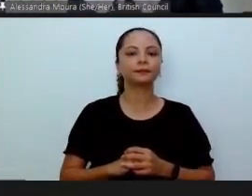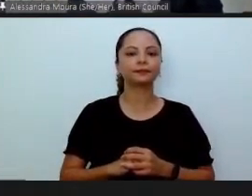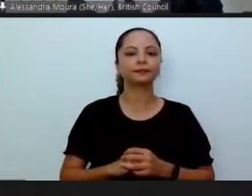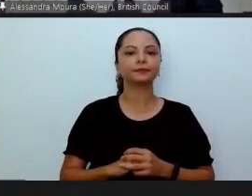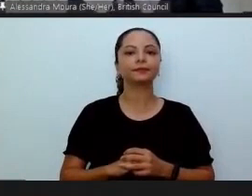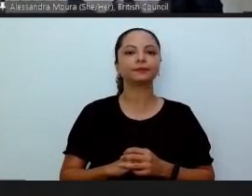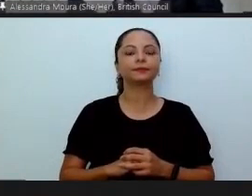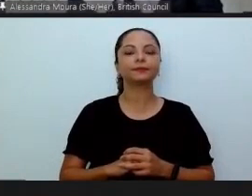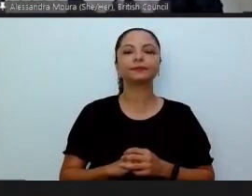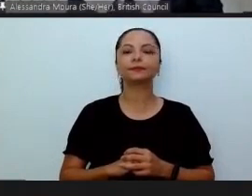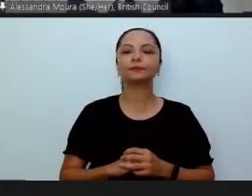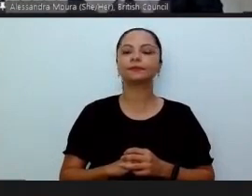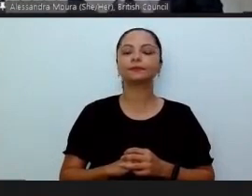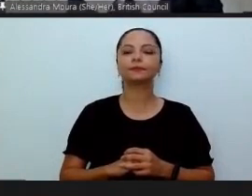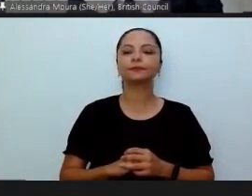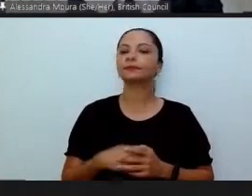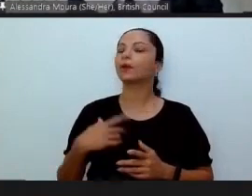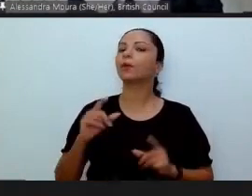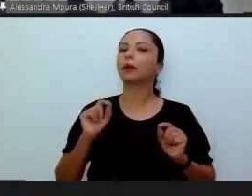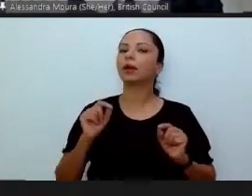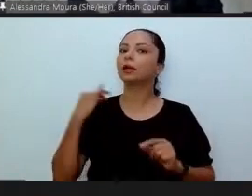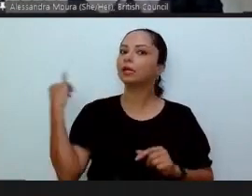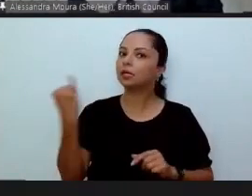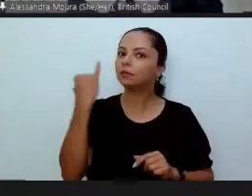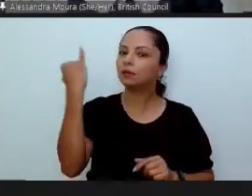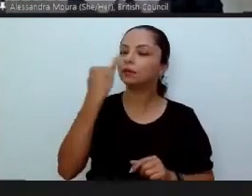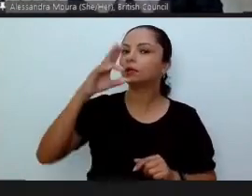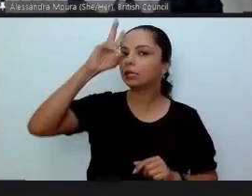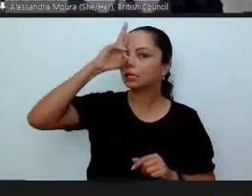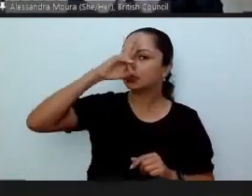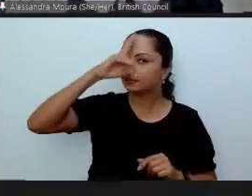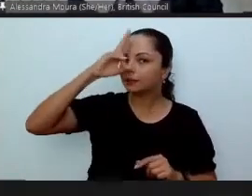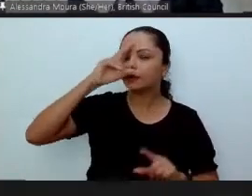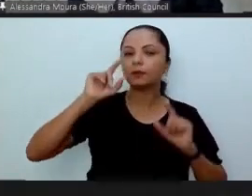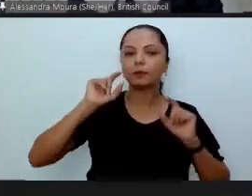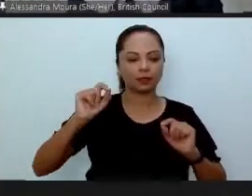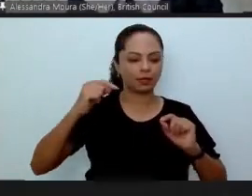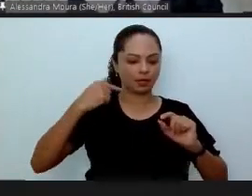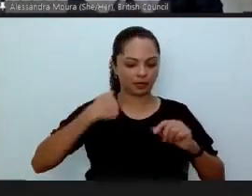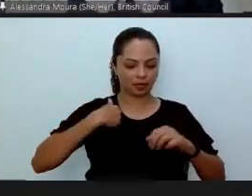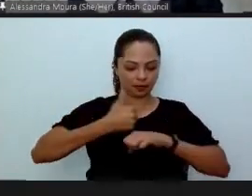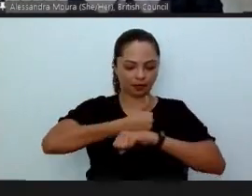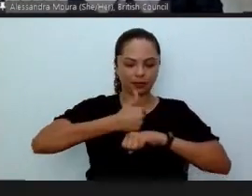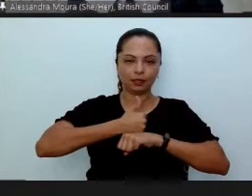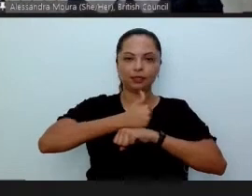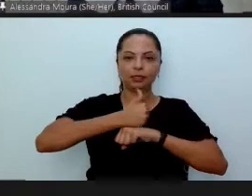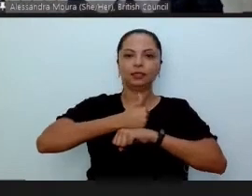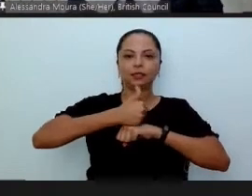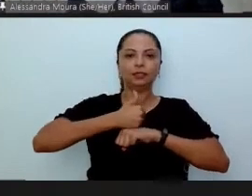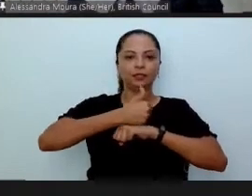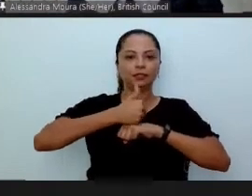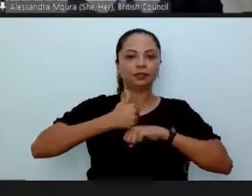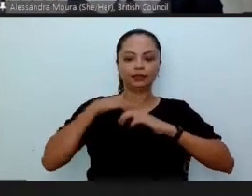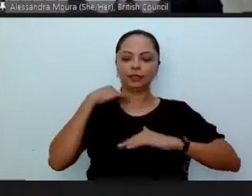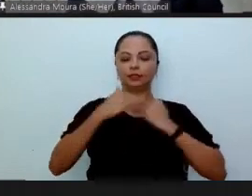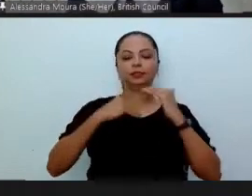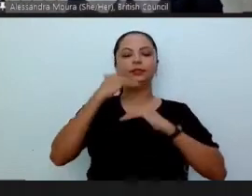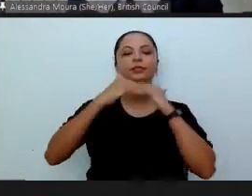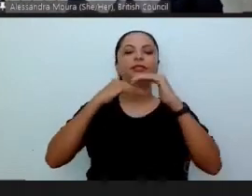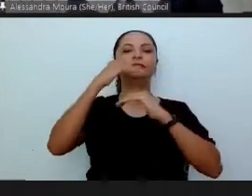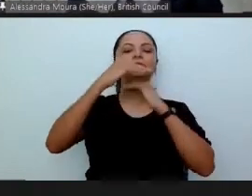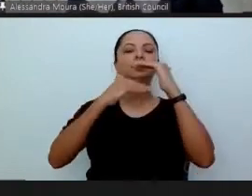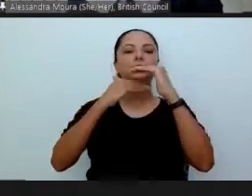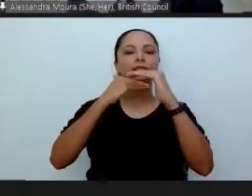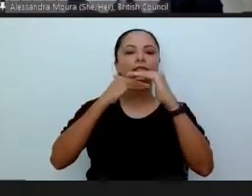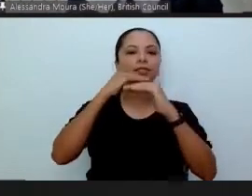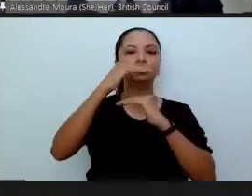develop professionally. So what we talked about before, there isn't any particular place where you can start. It's like a circle